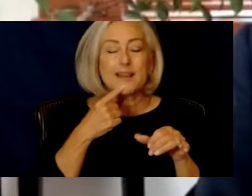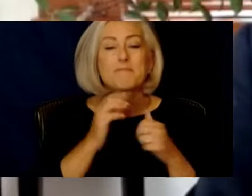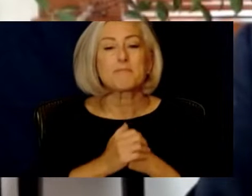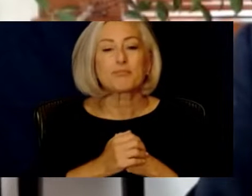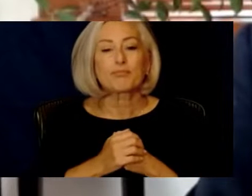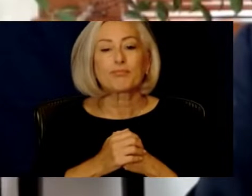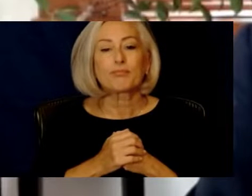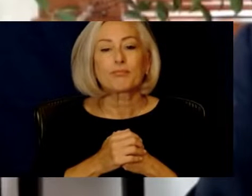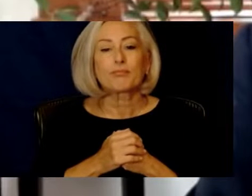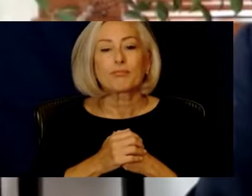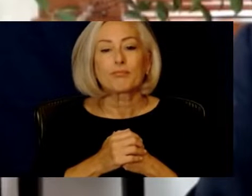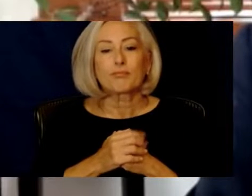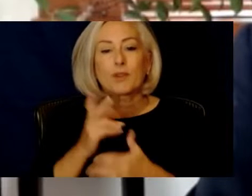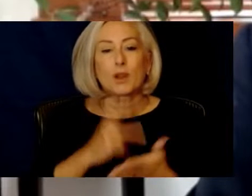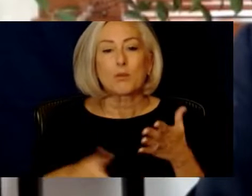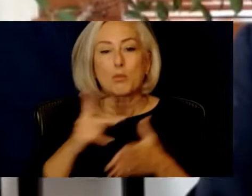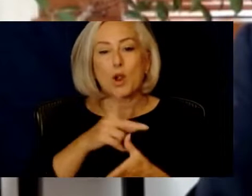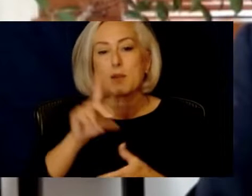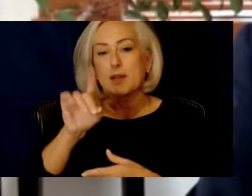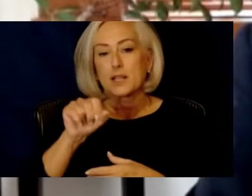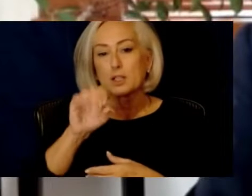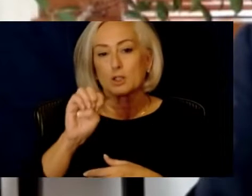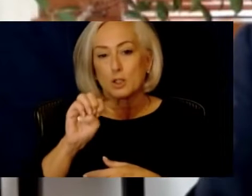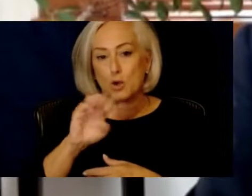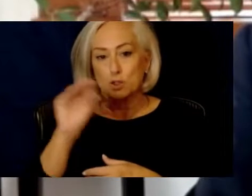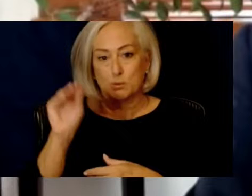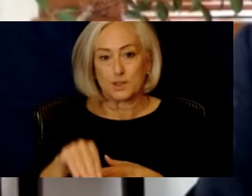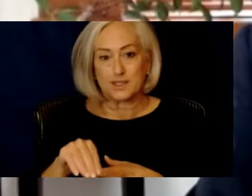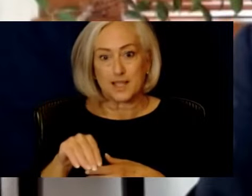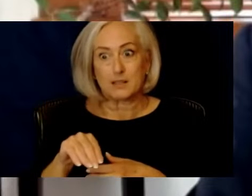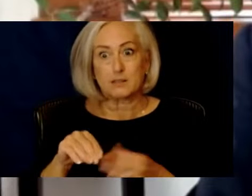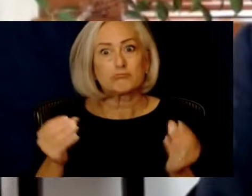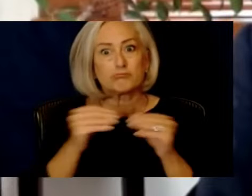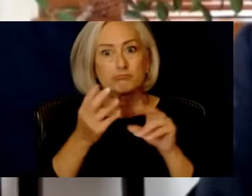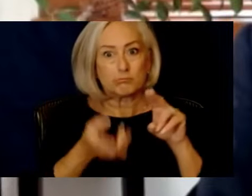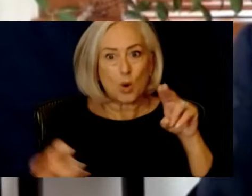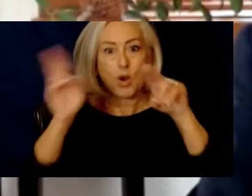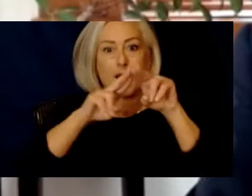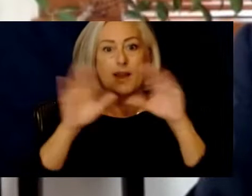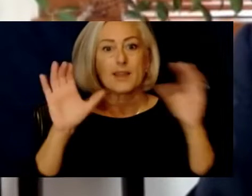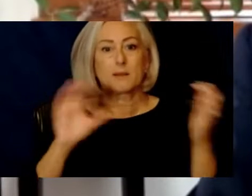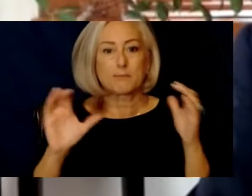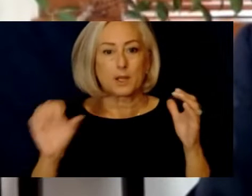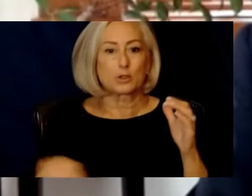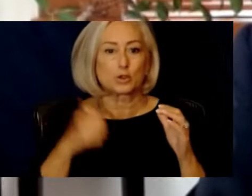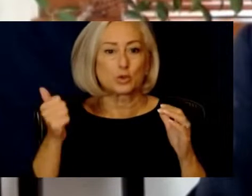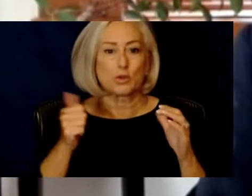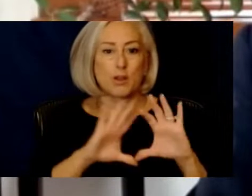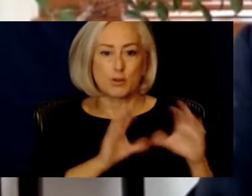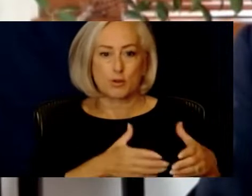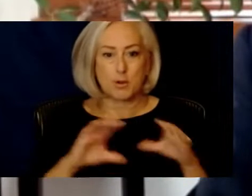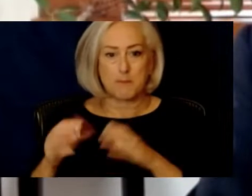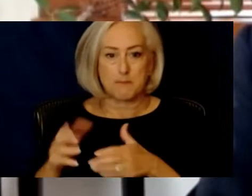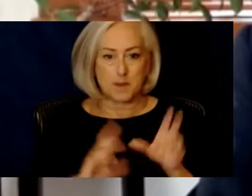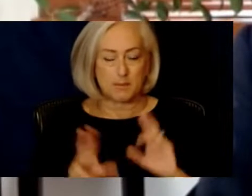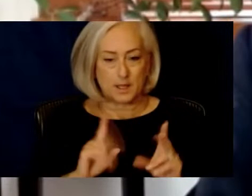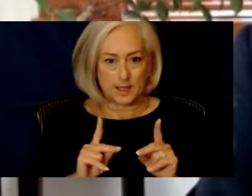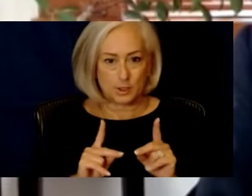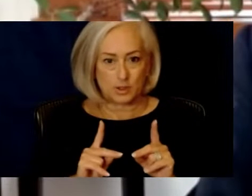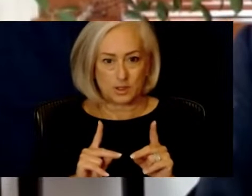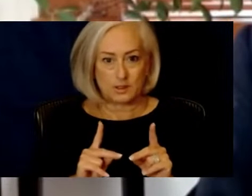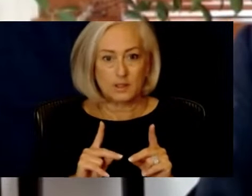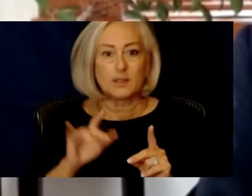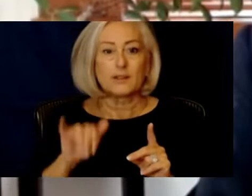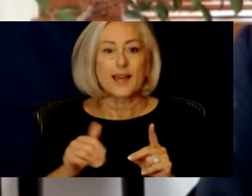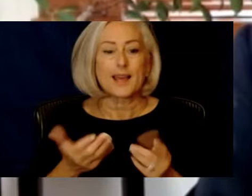rates are significantly higher than the rest of the population, which allows us some latitude with some of the